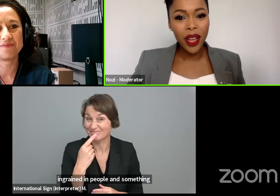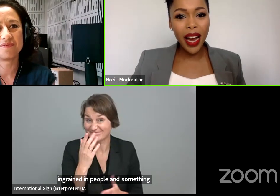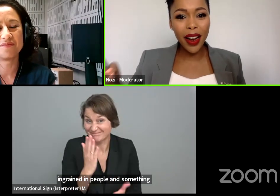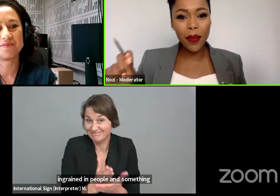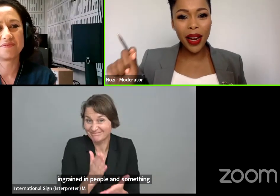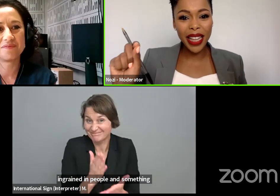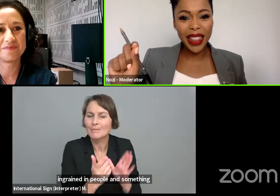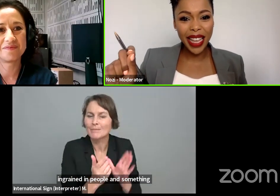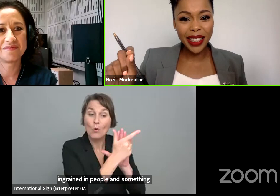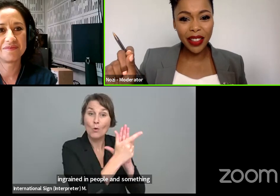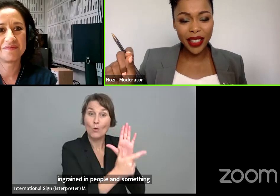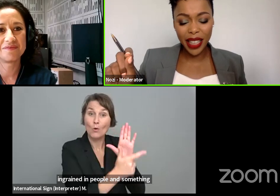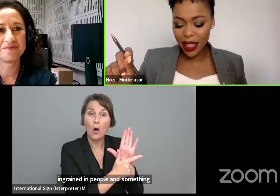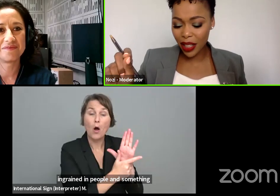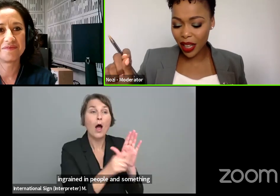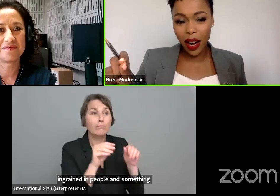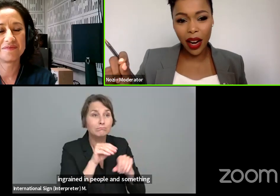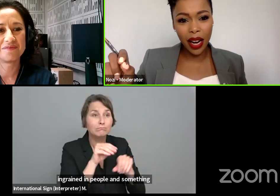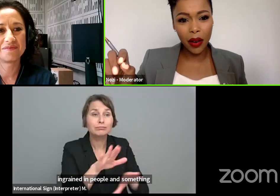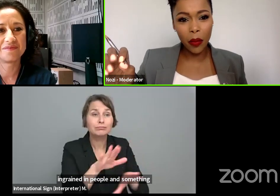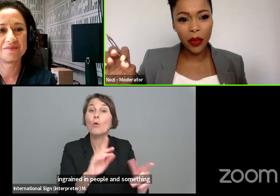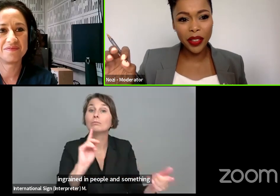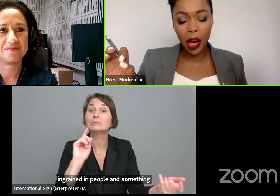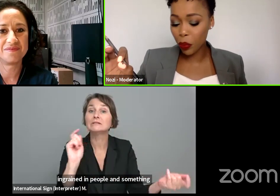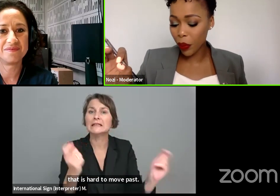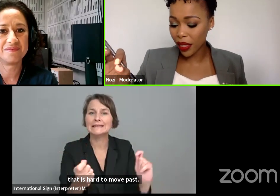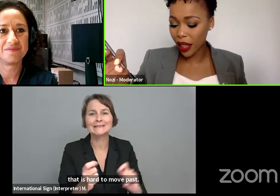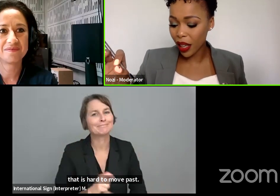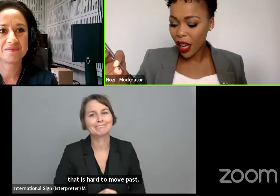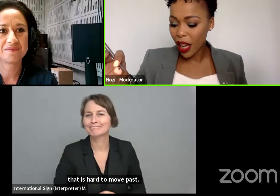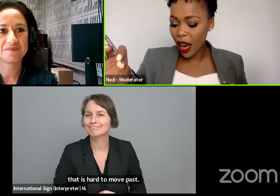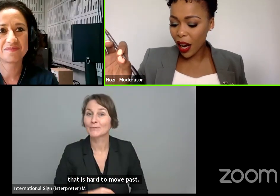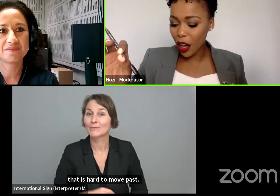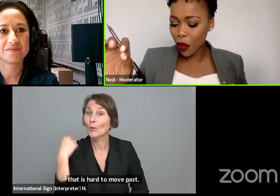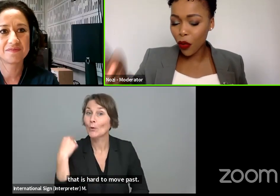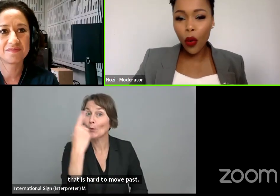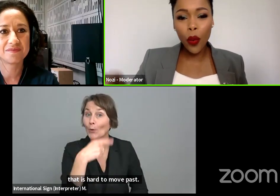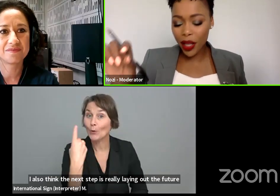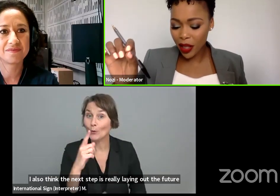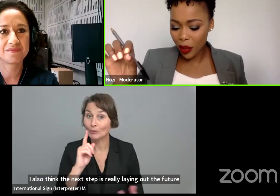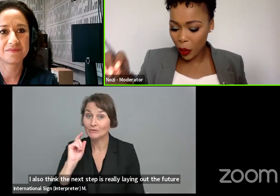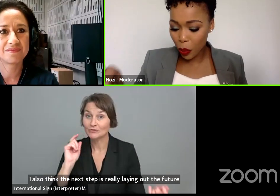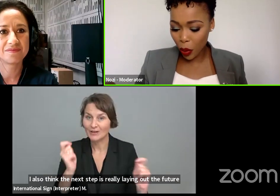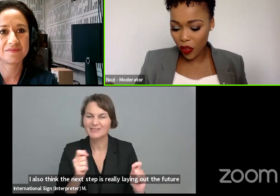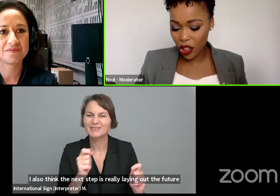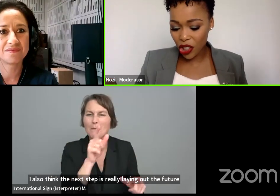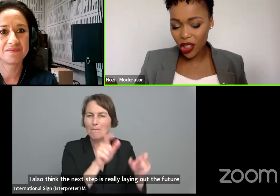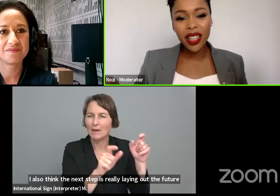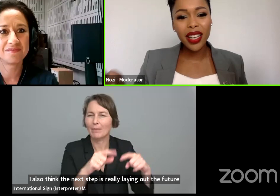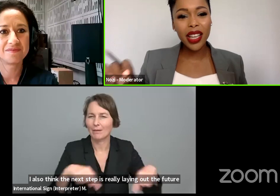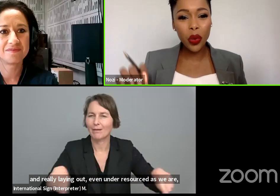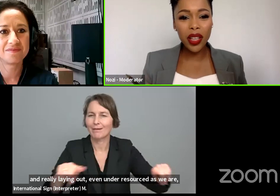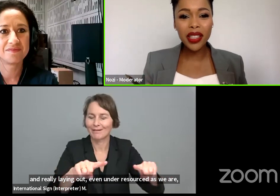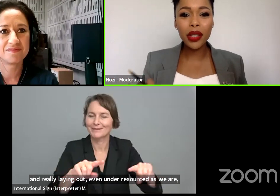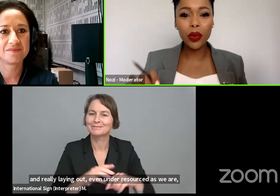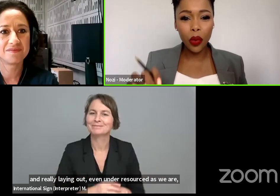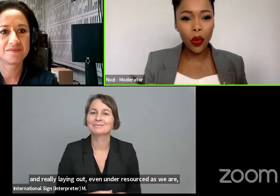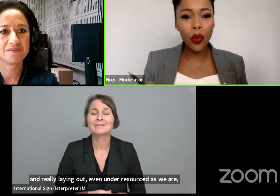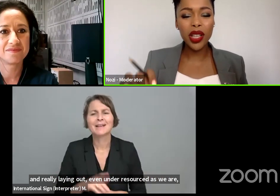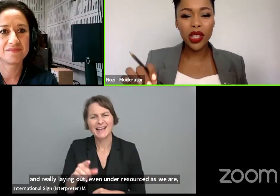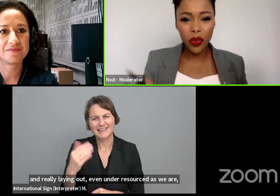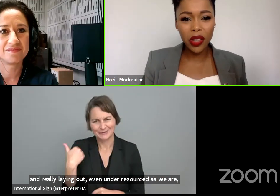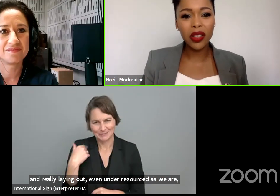do. And I think that's a fantastic soundbite there. If you've always been privileged, equality